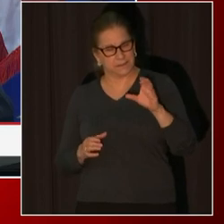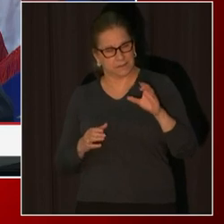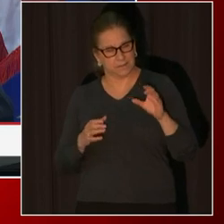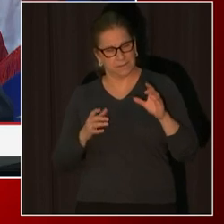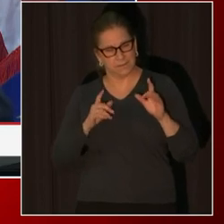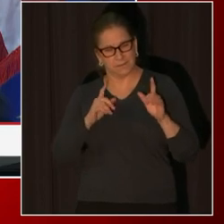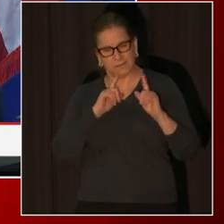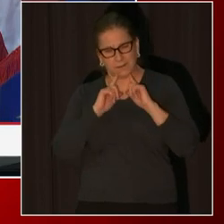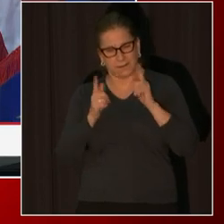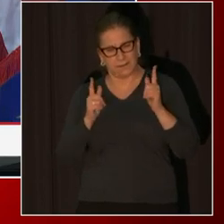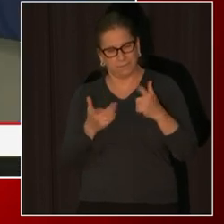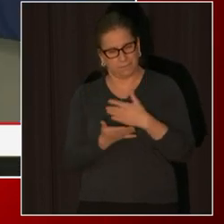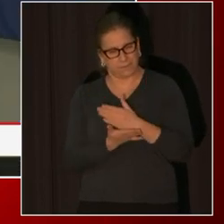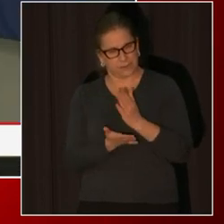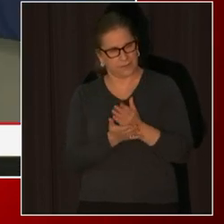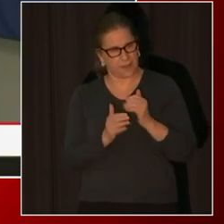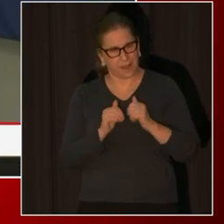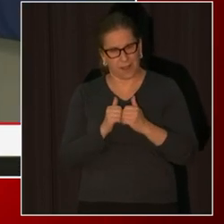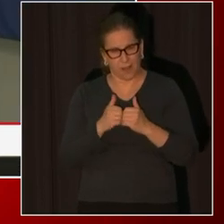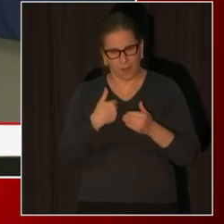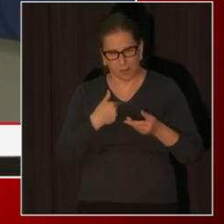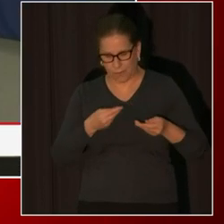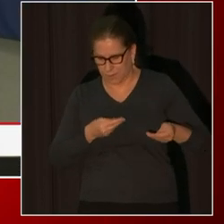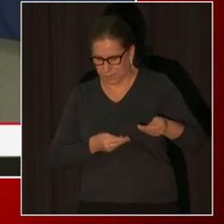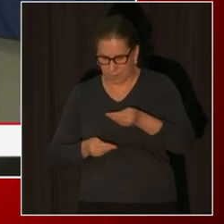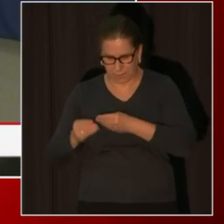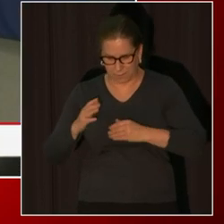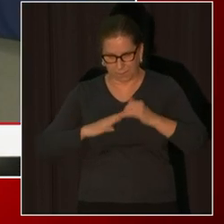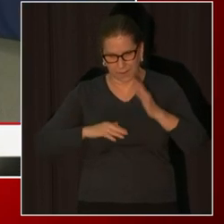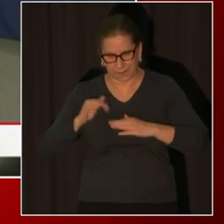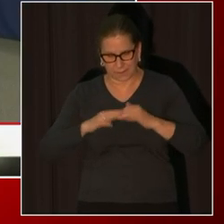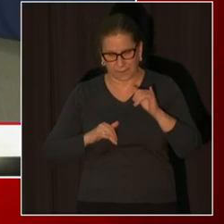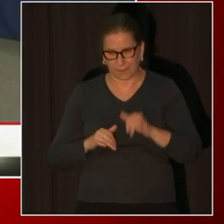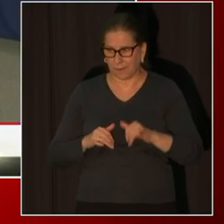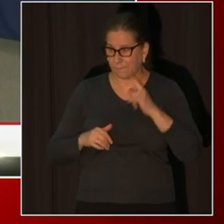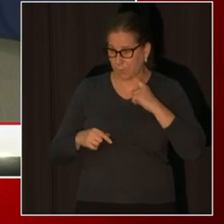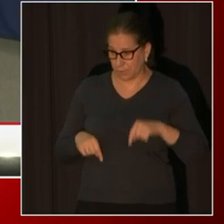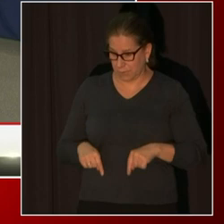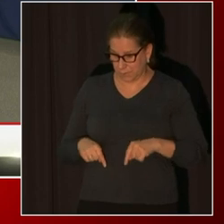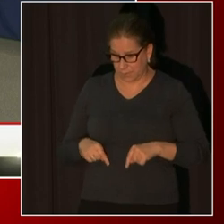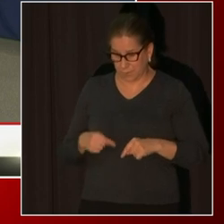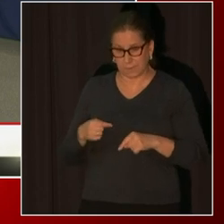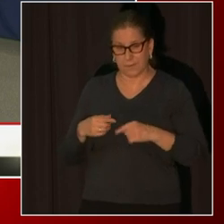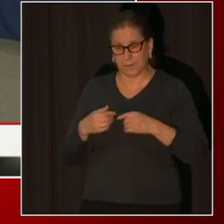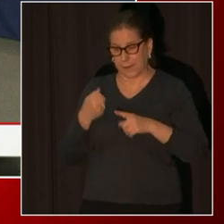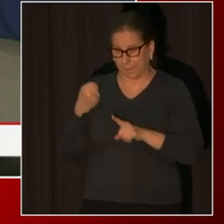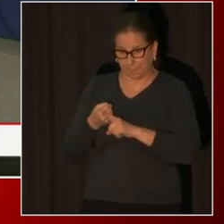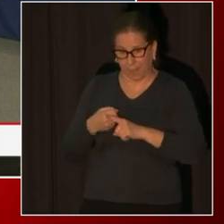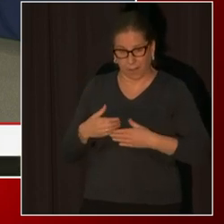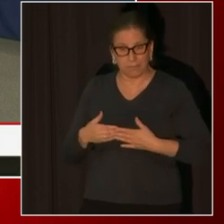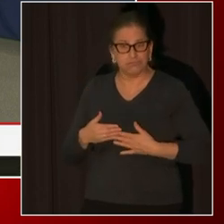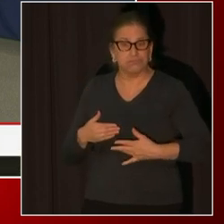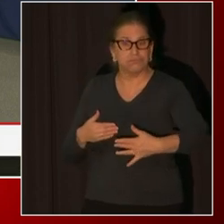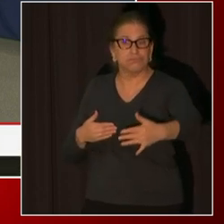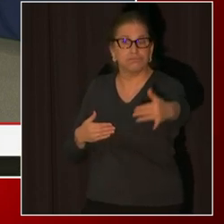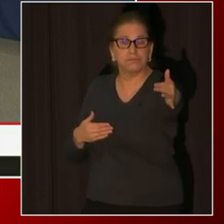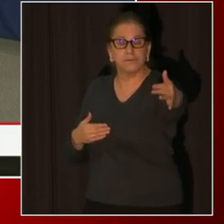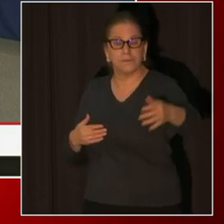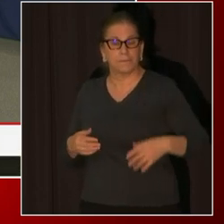together. Thanks, CA. Thank you, Madam Mayor. Good morning, members of the council and those in the briefing